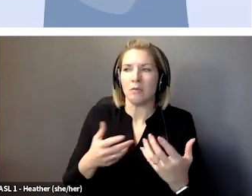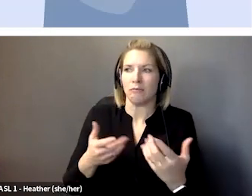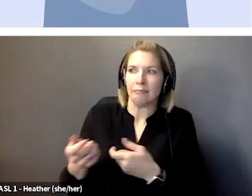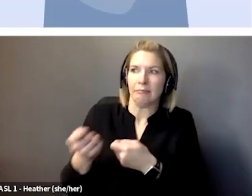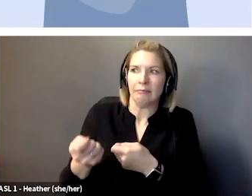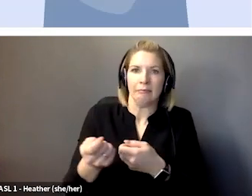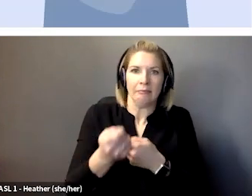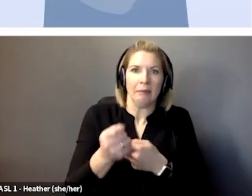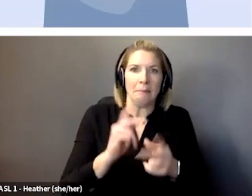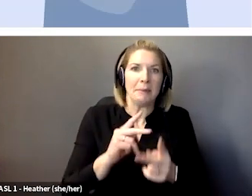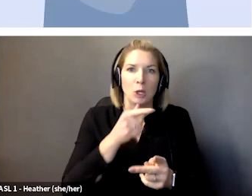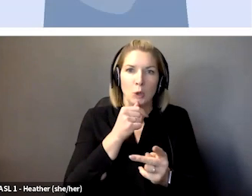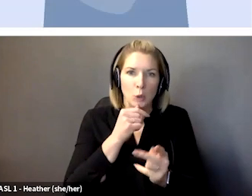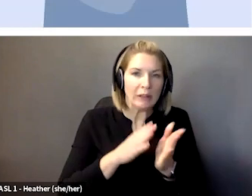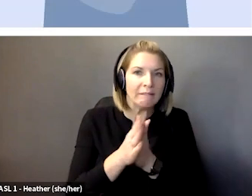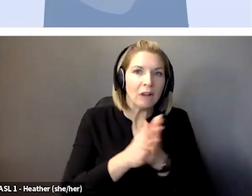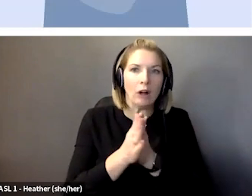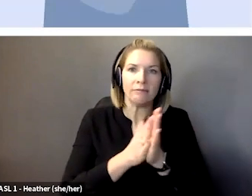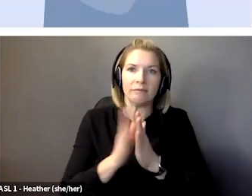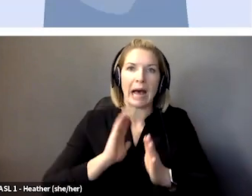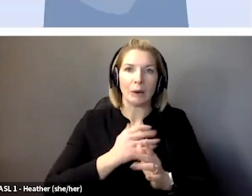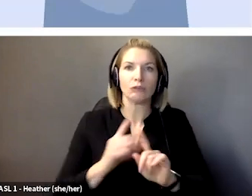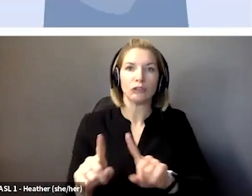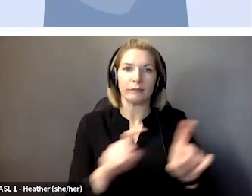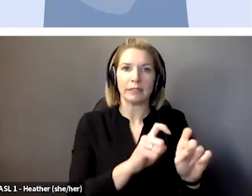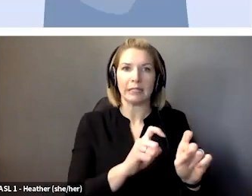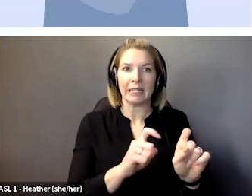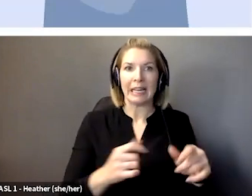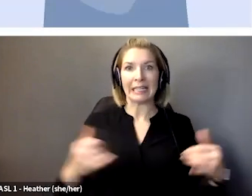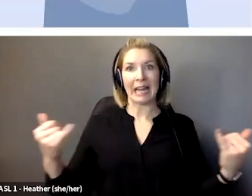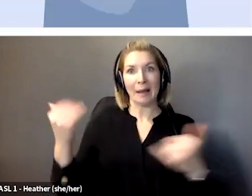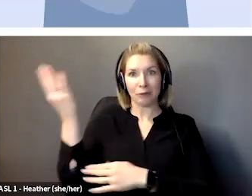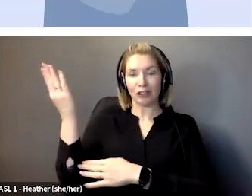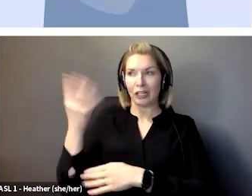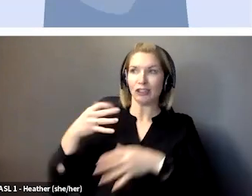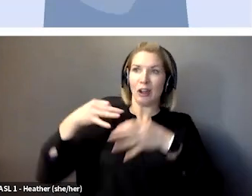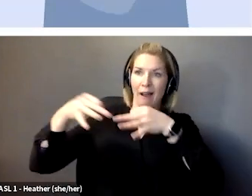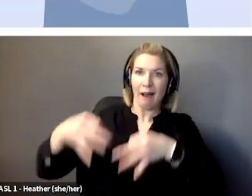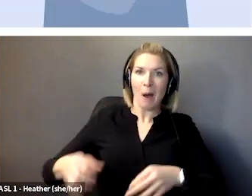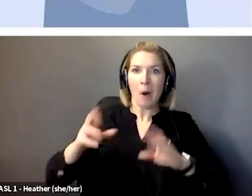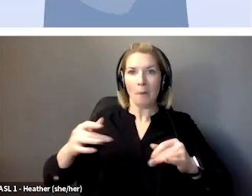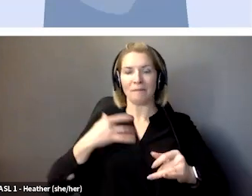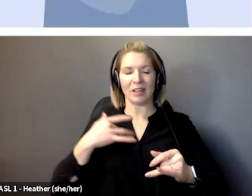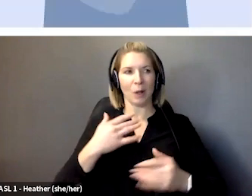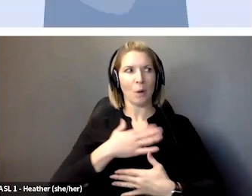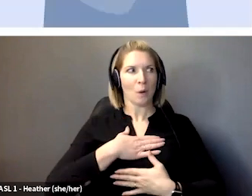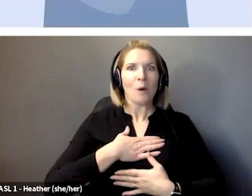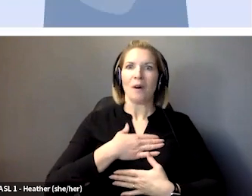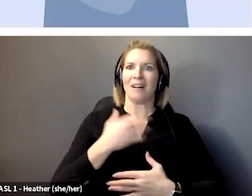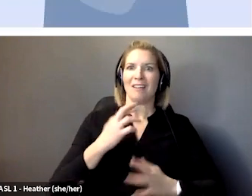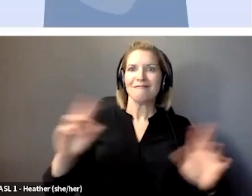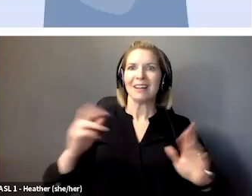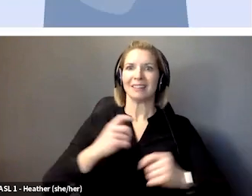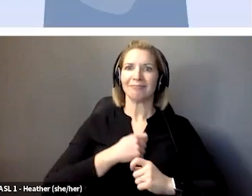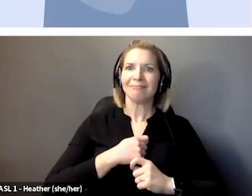survey. So we hope that after this presentation, you'll feel excited to contribute and you'll log on to our webpage and complete the Delphi